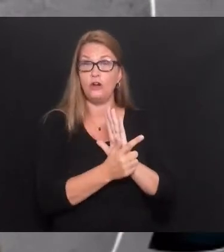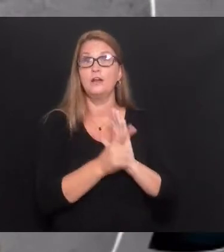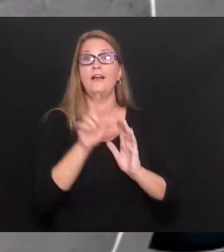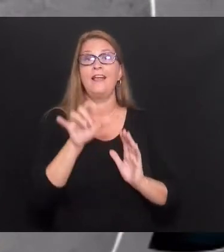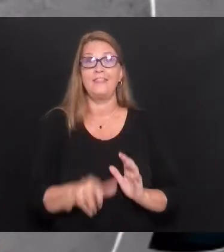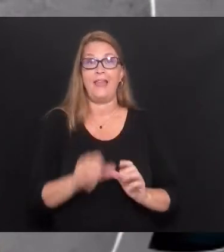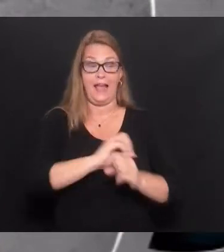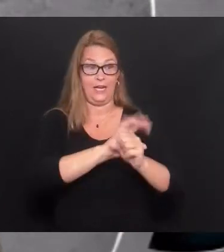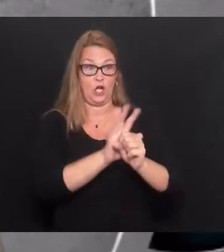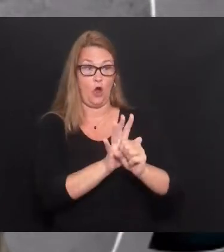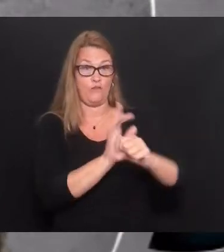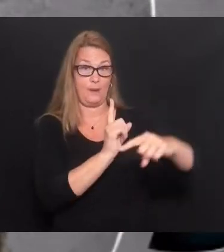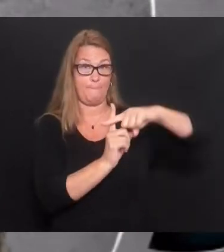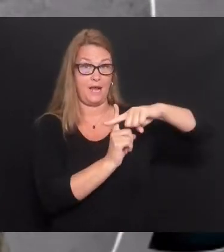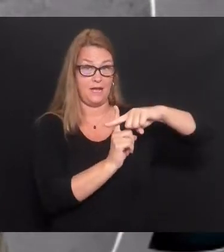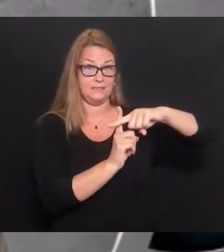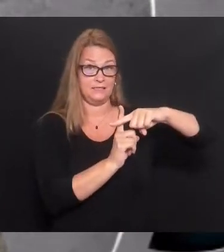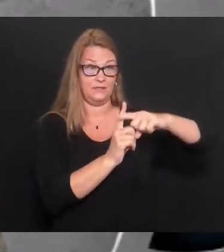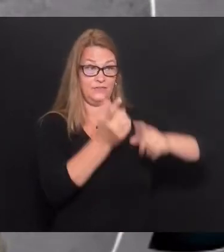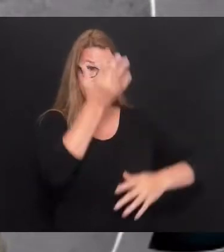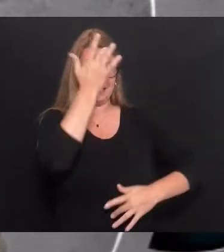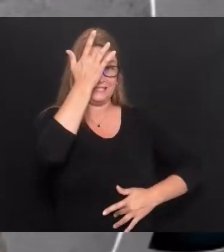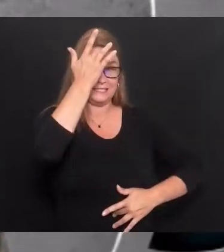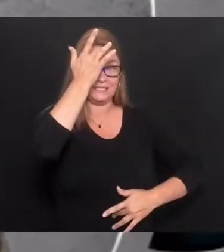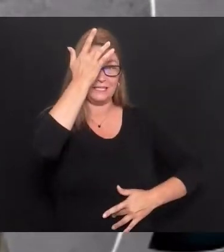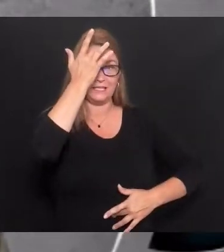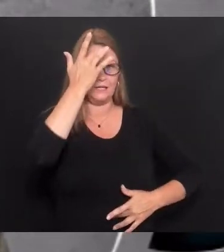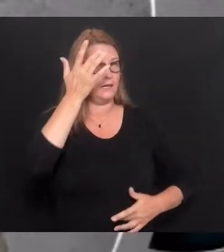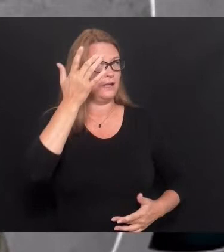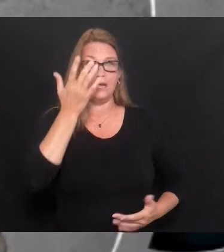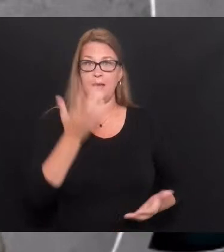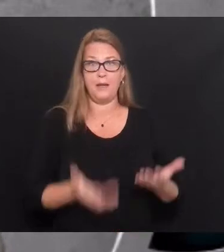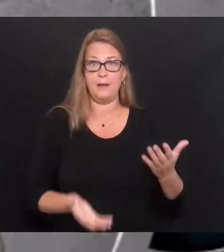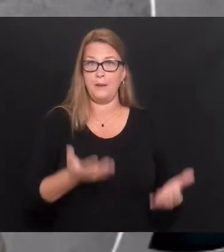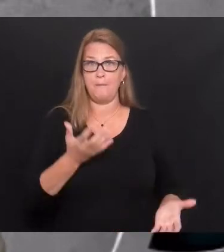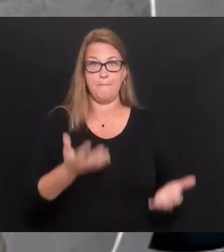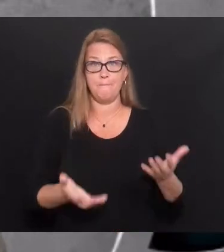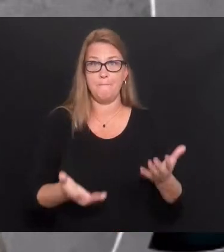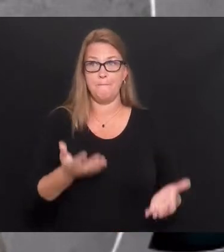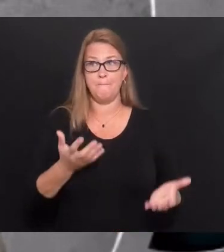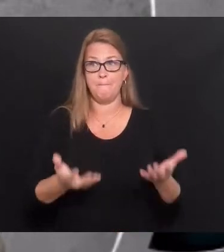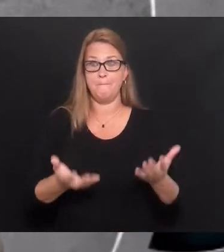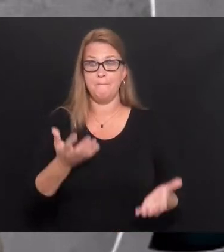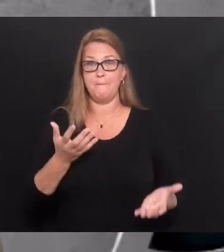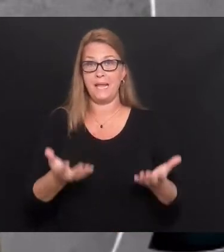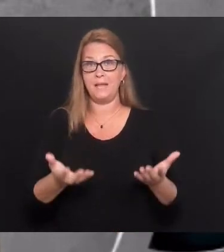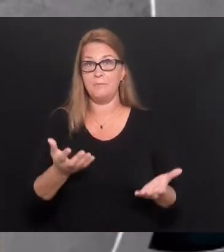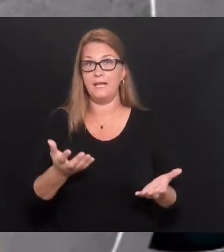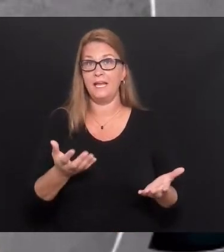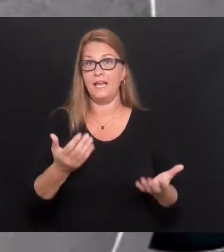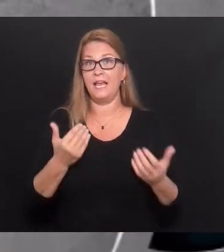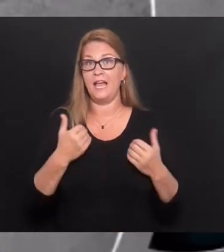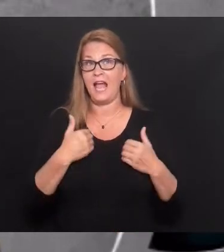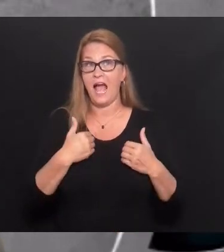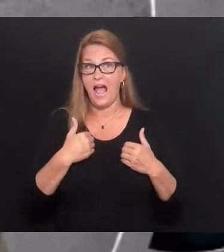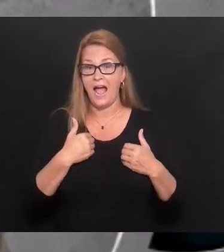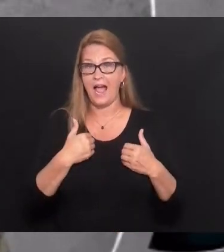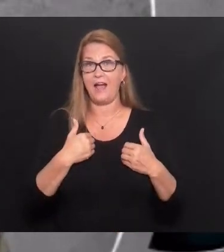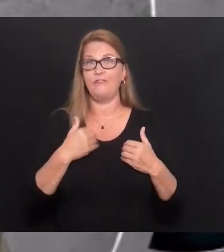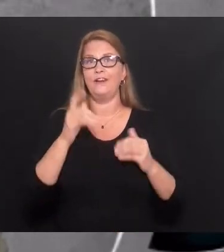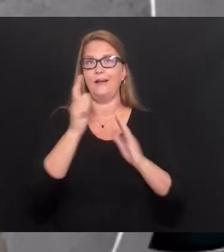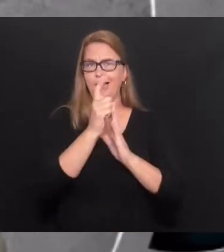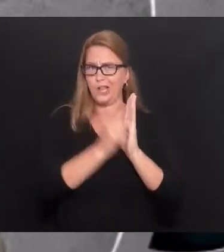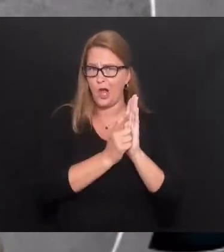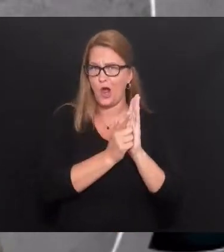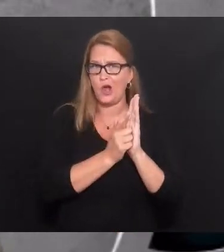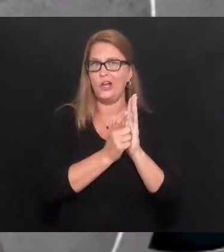COVID-positive patients, if they're very sick and maybe they might not have many days to live, that there is a law that's passed that if you do call,